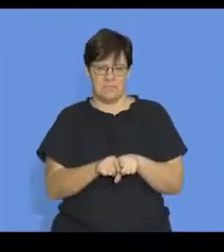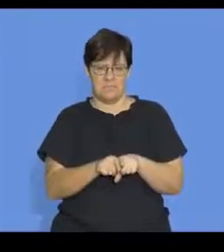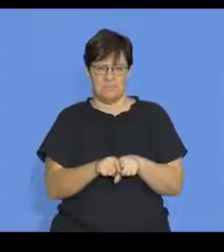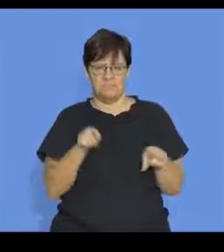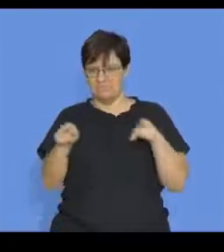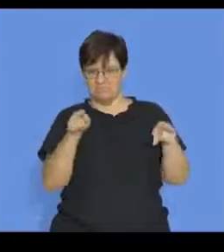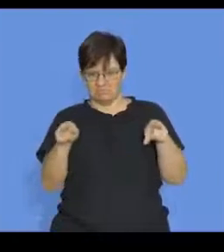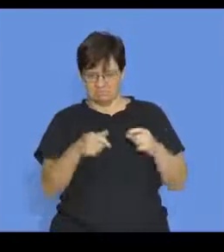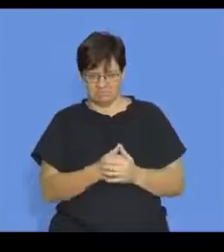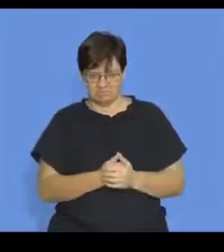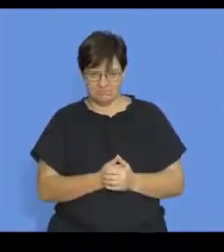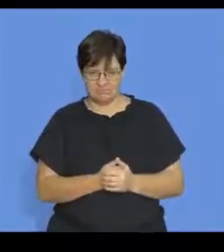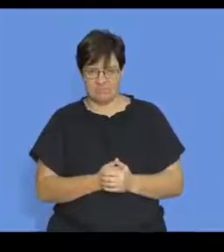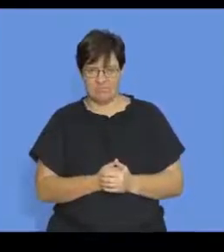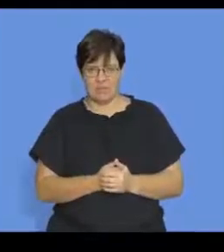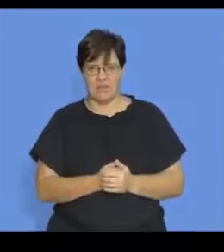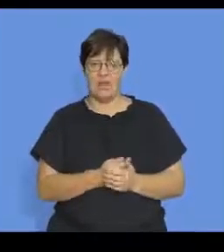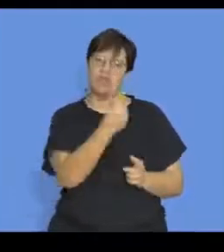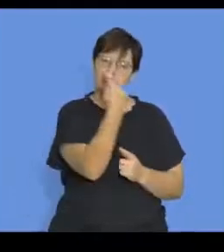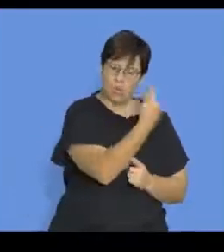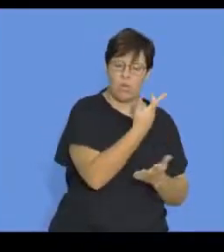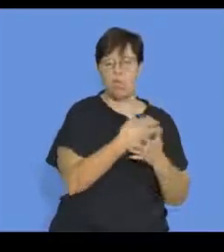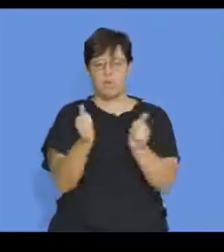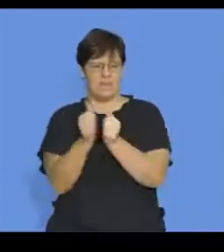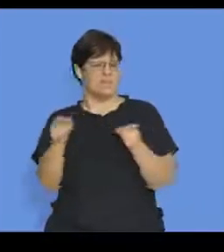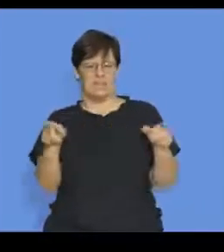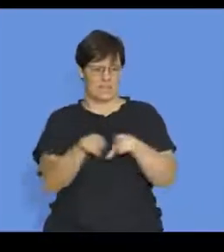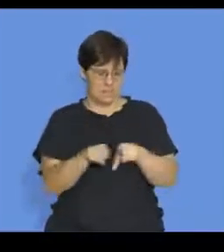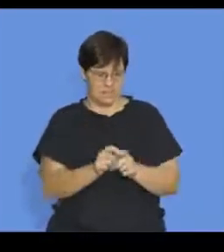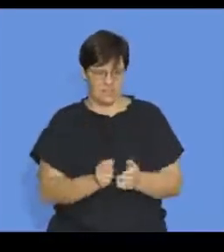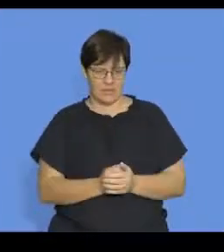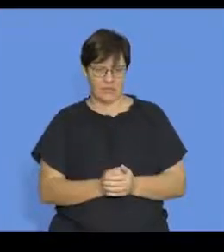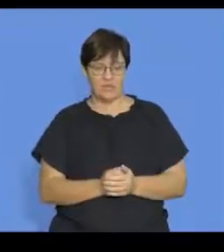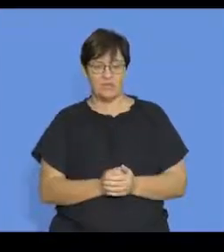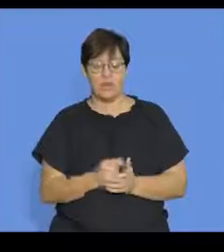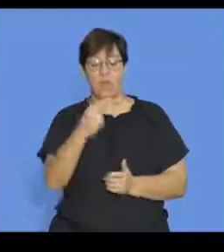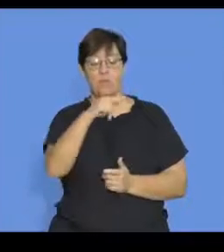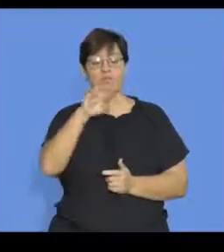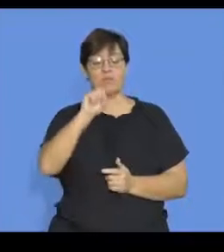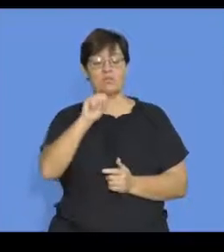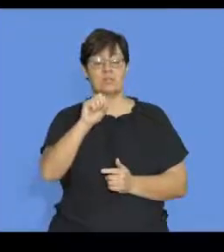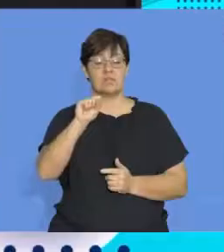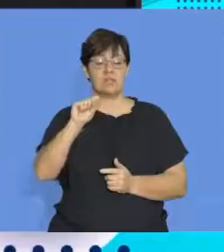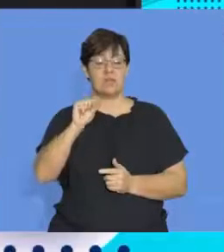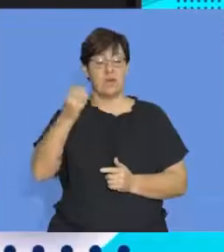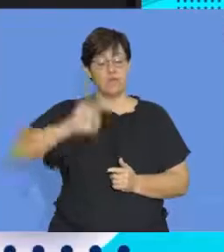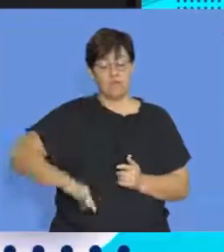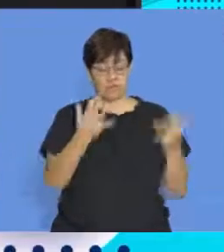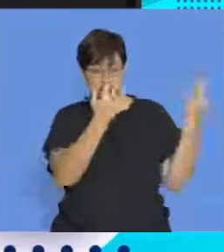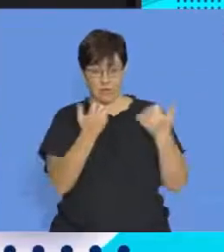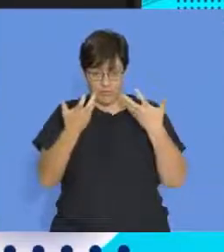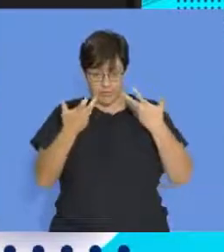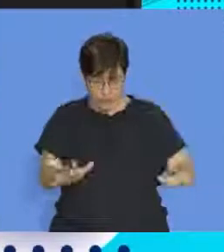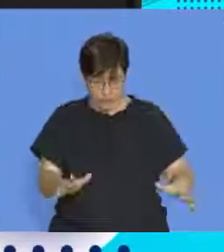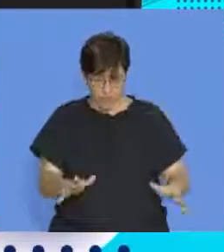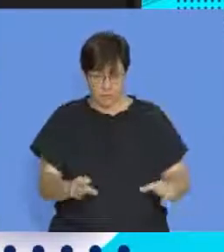a sole trader. So let's move on. What happens after I've calculated gross profit? Once you've